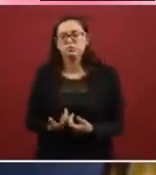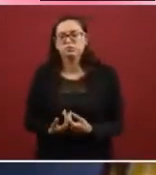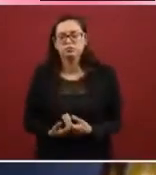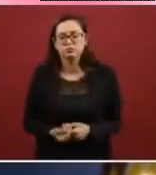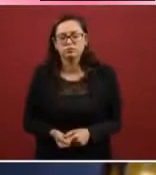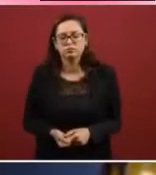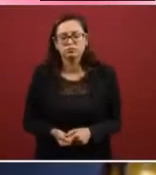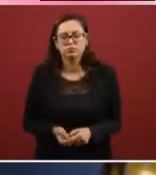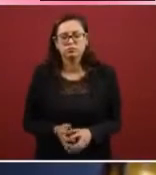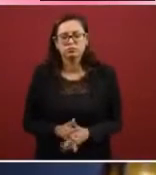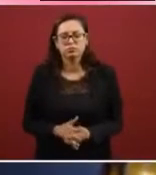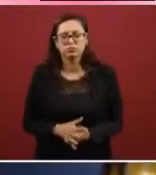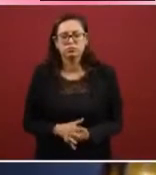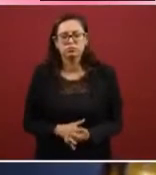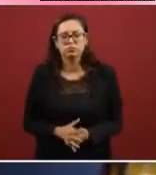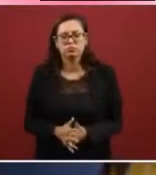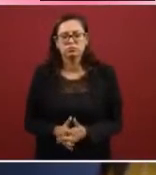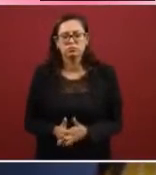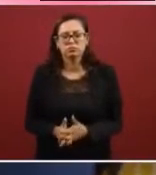Pero